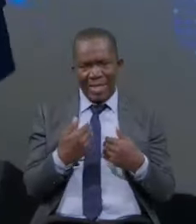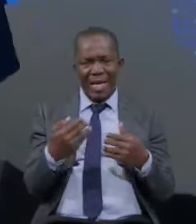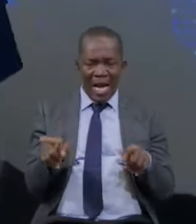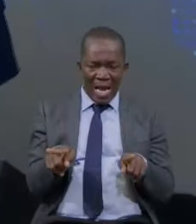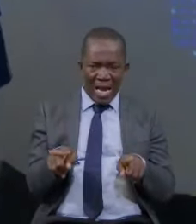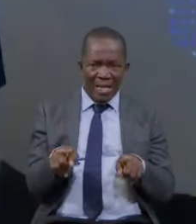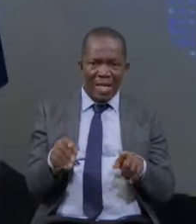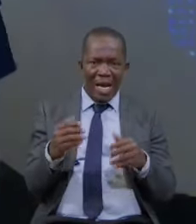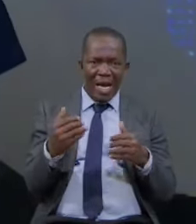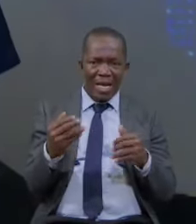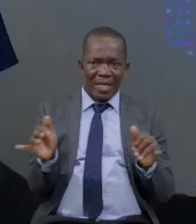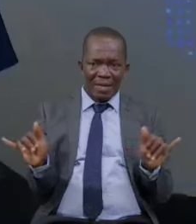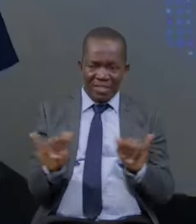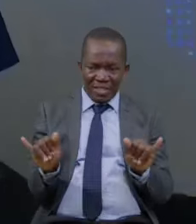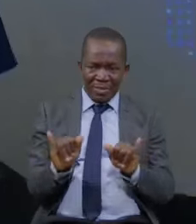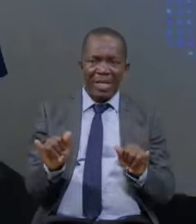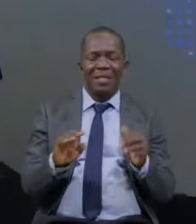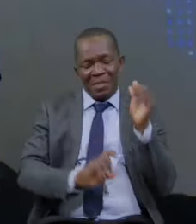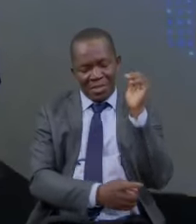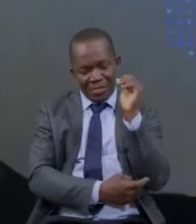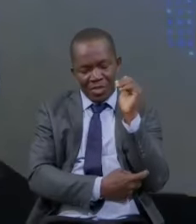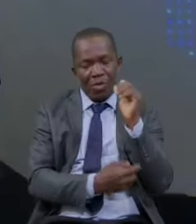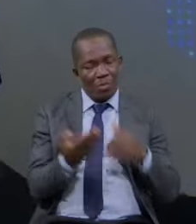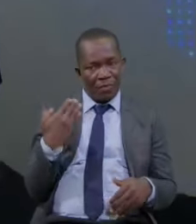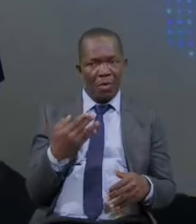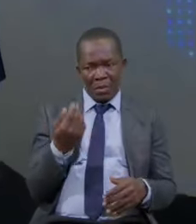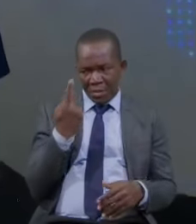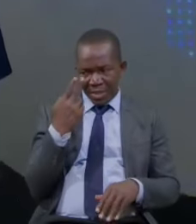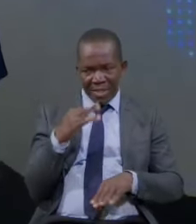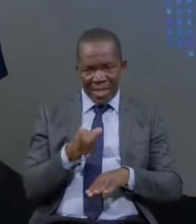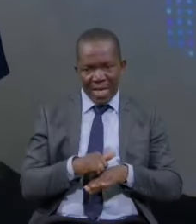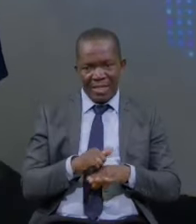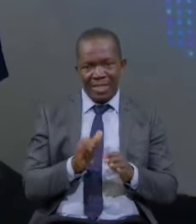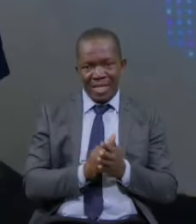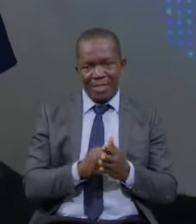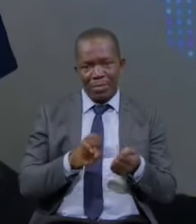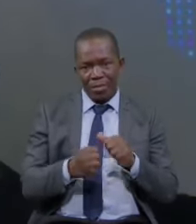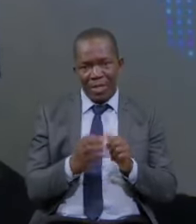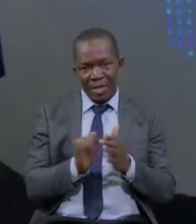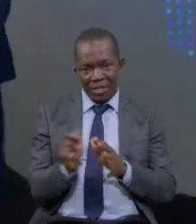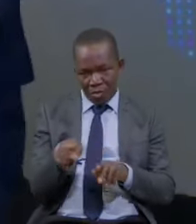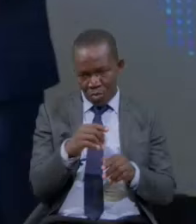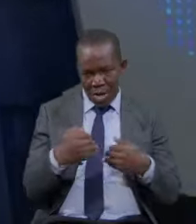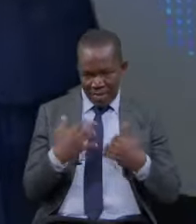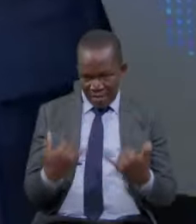you have. Somebody else in the family of God had had that kind of challenge before. Look at